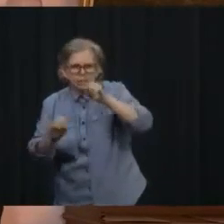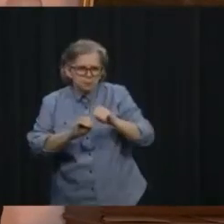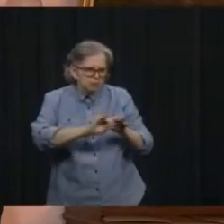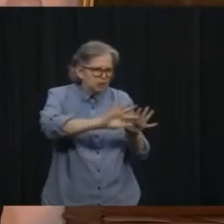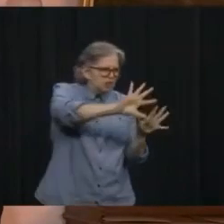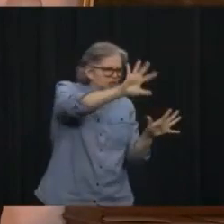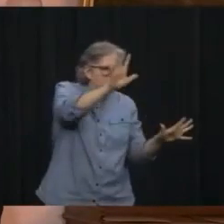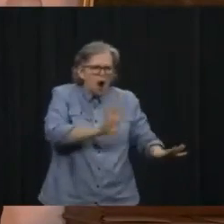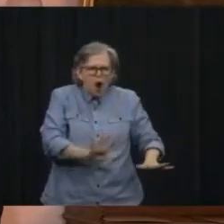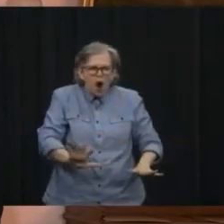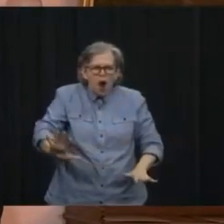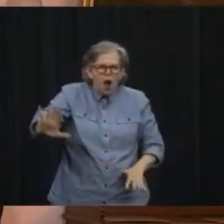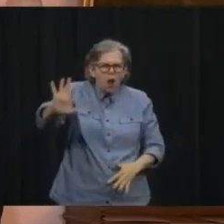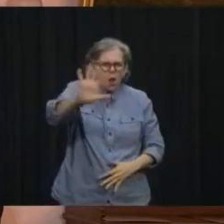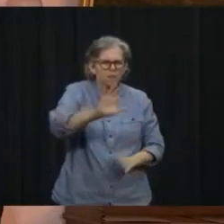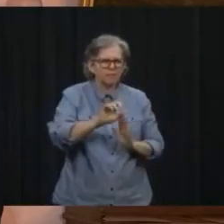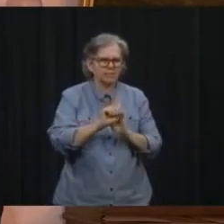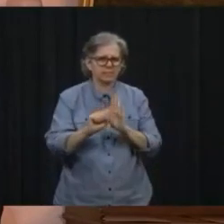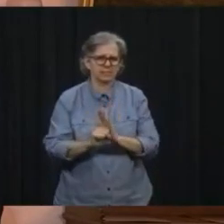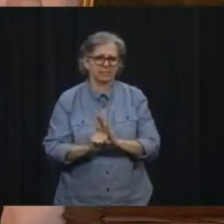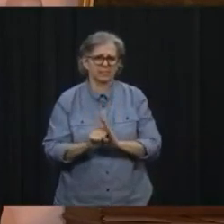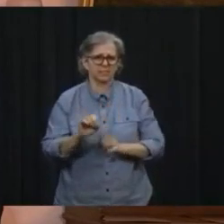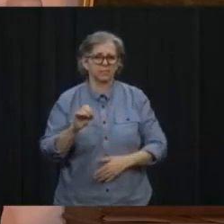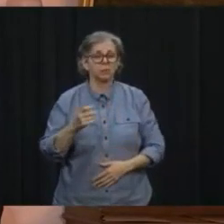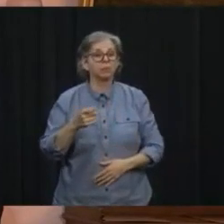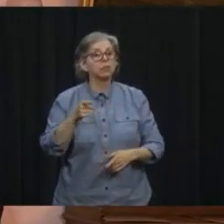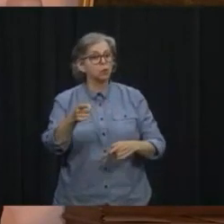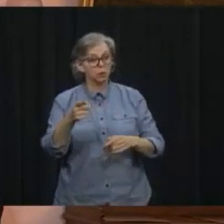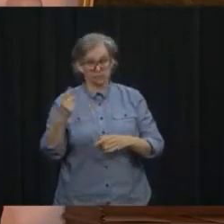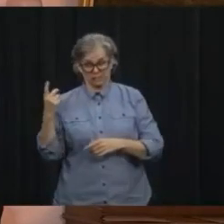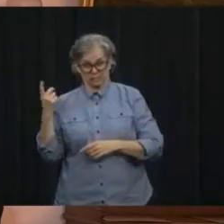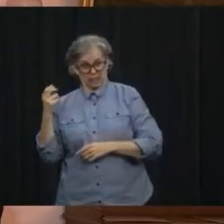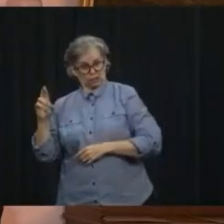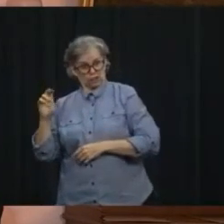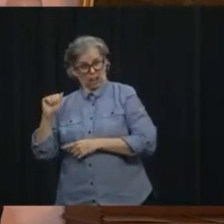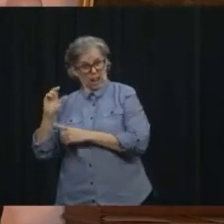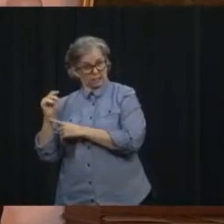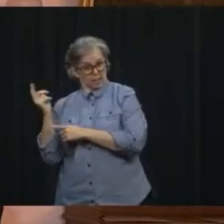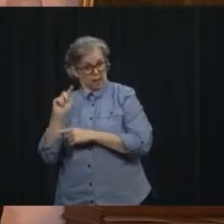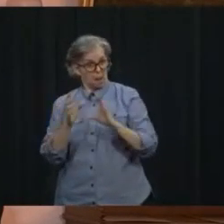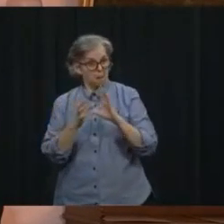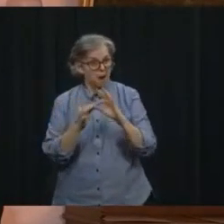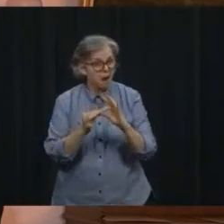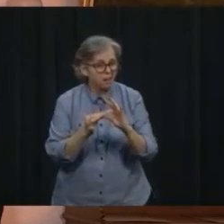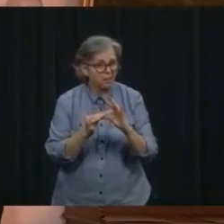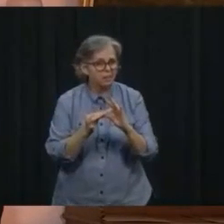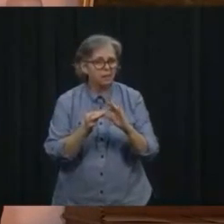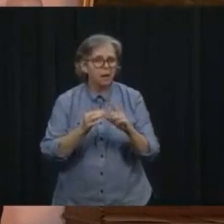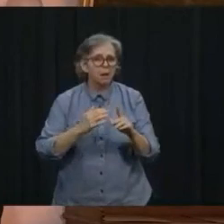in mind that none of this was really unexpected.